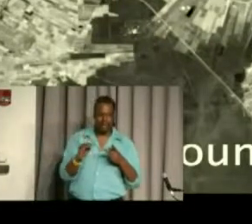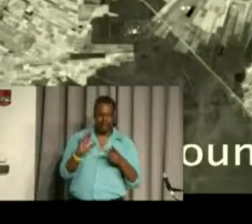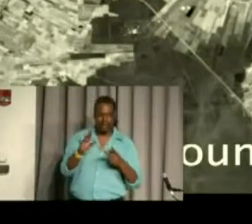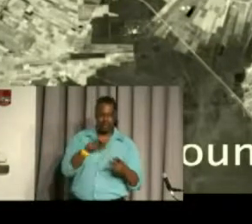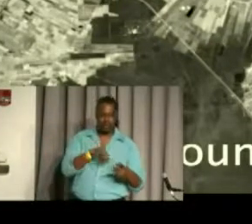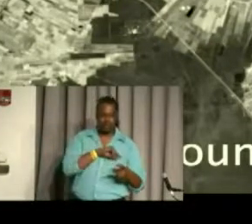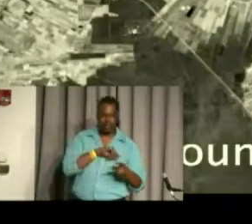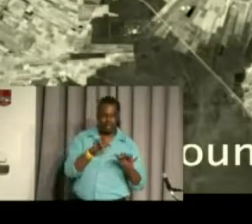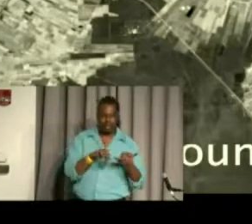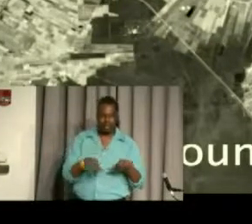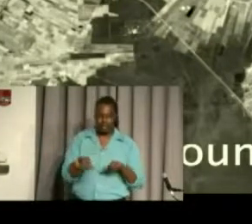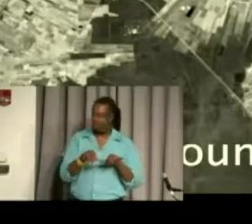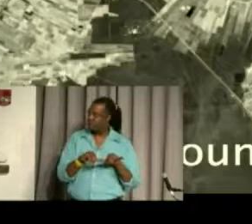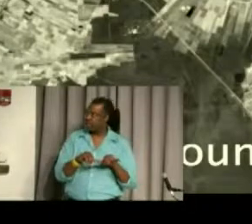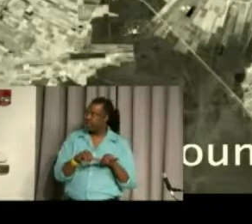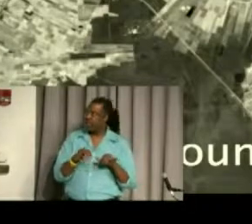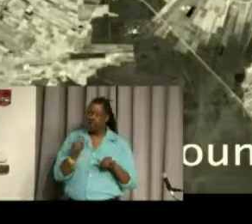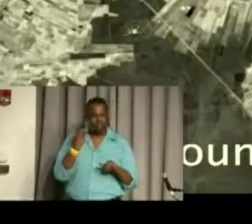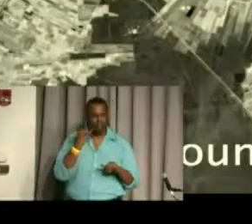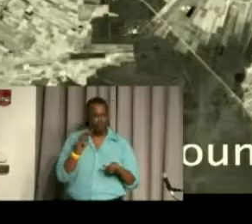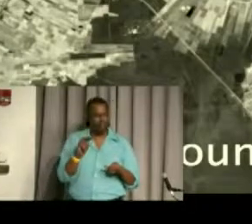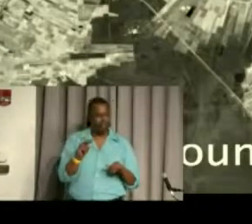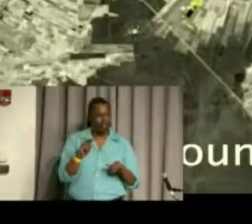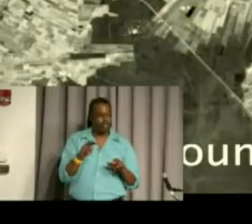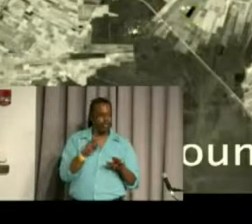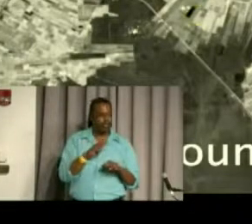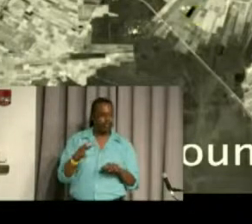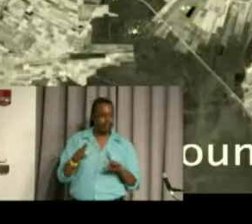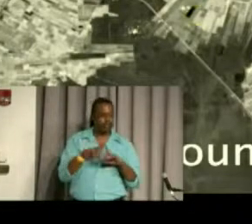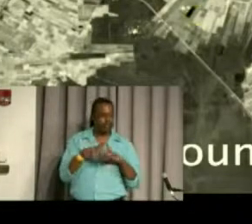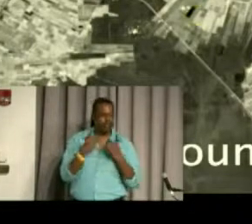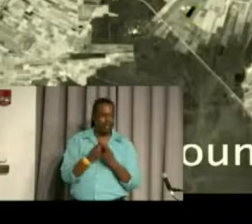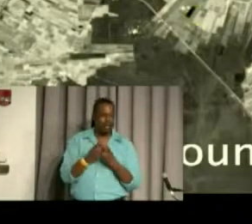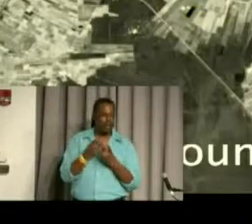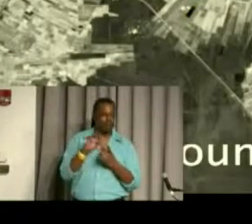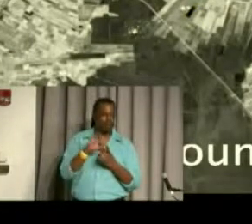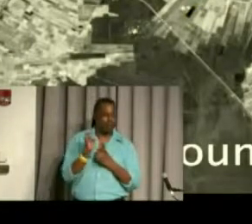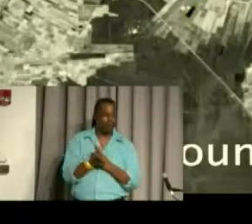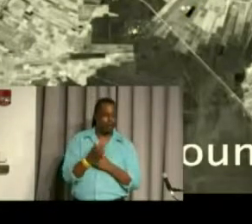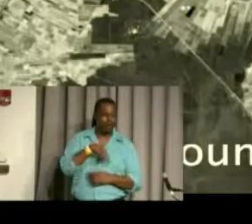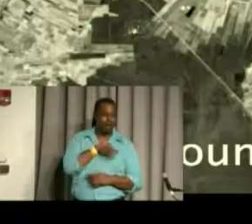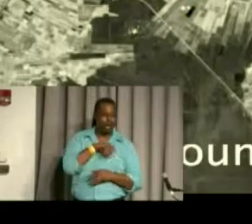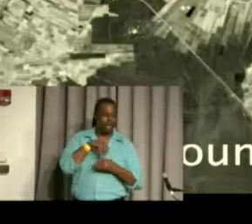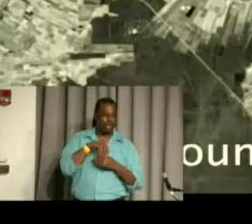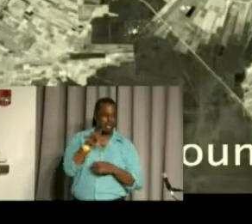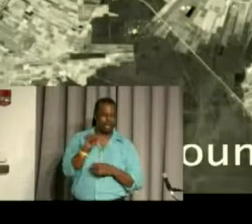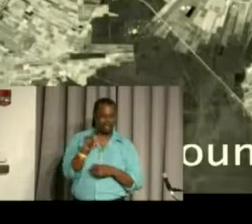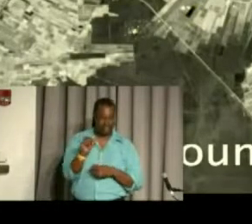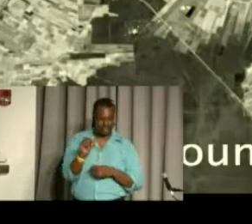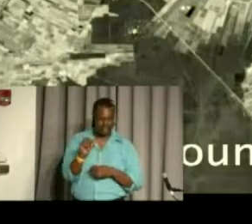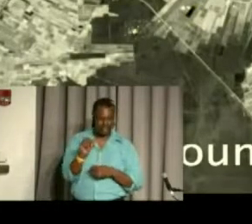we're looking now at the website of the Department of Environmental Quality in Louisiana. Among